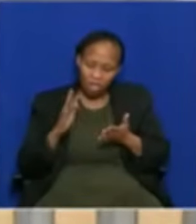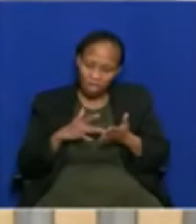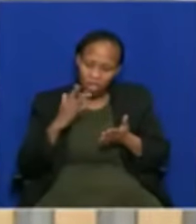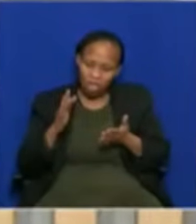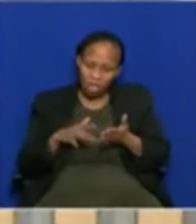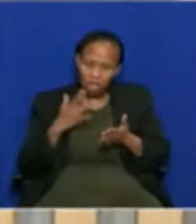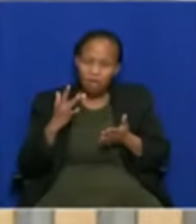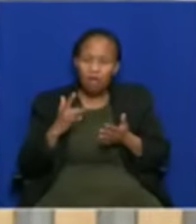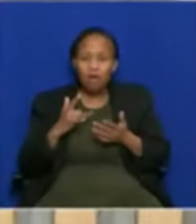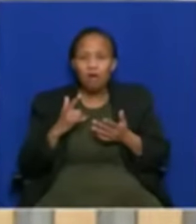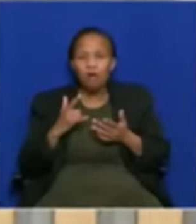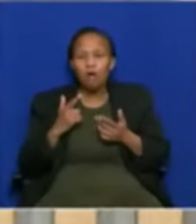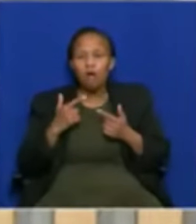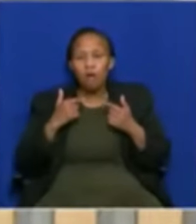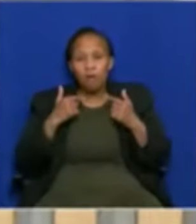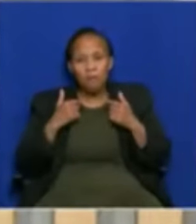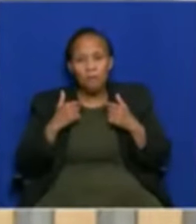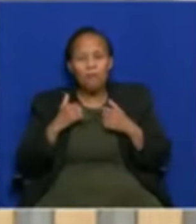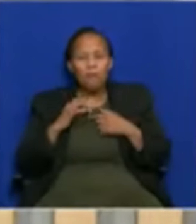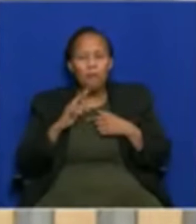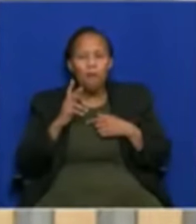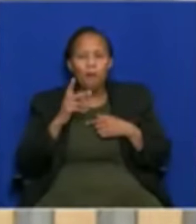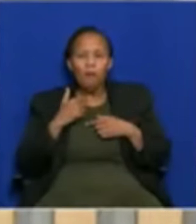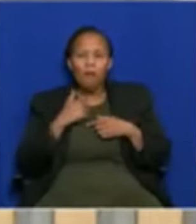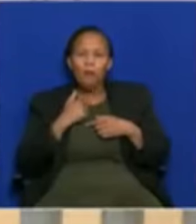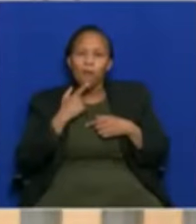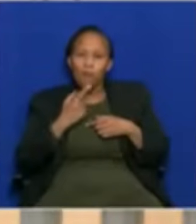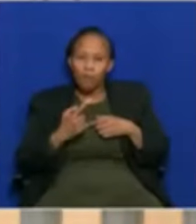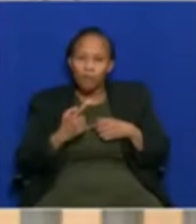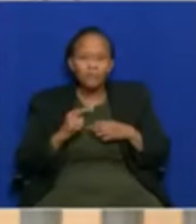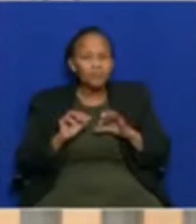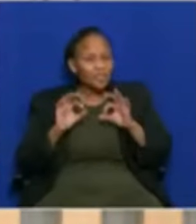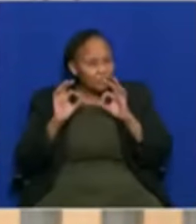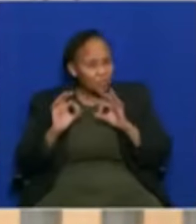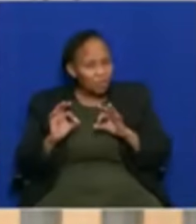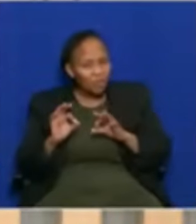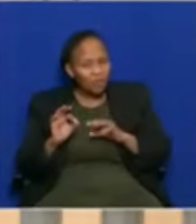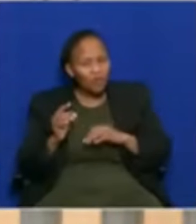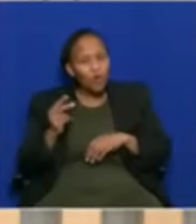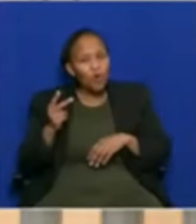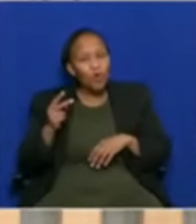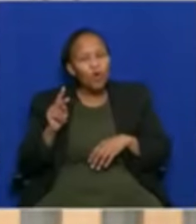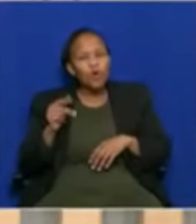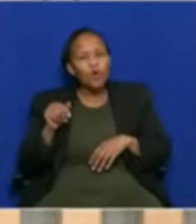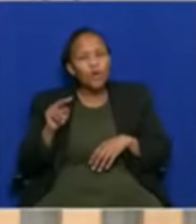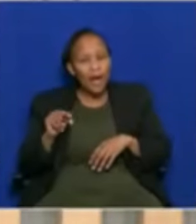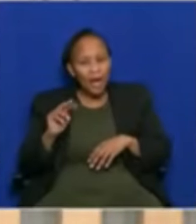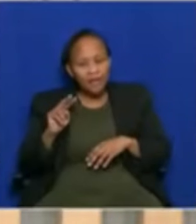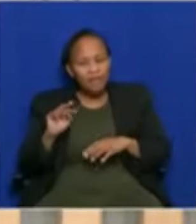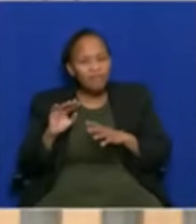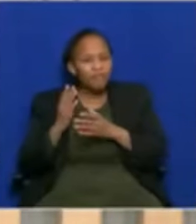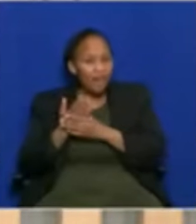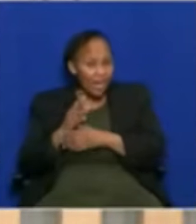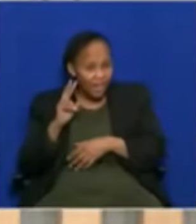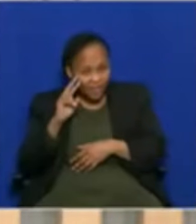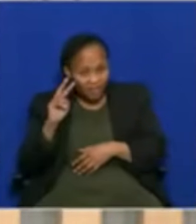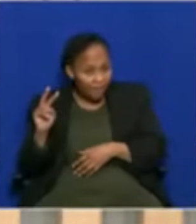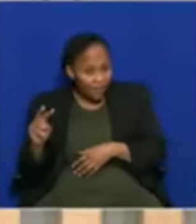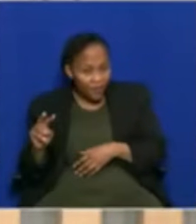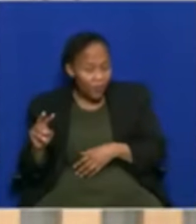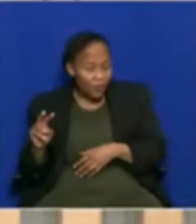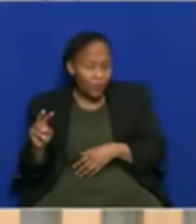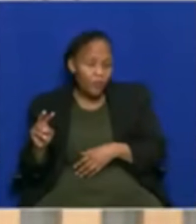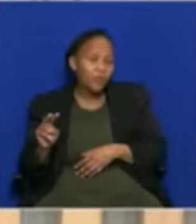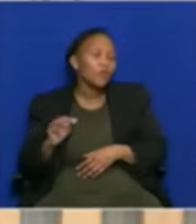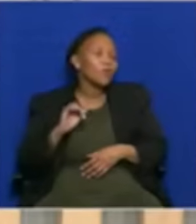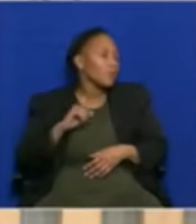it proper Yes. for him to view the file? No. You just conceded to the commissioners that, yes, actually you gave him the file. So